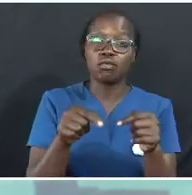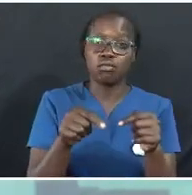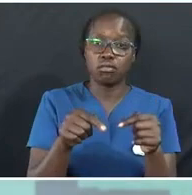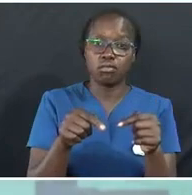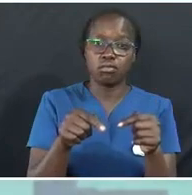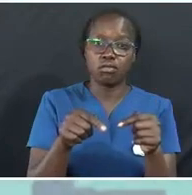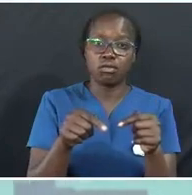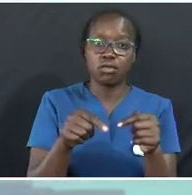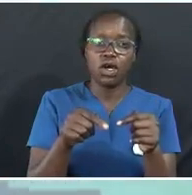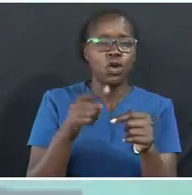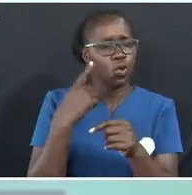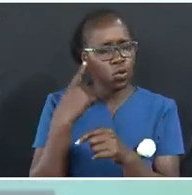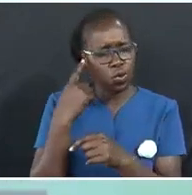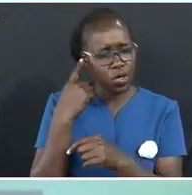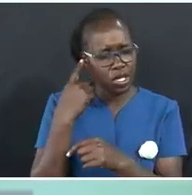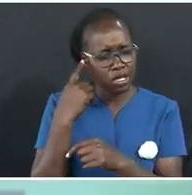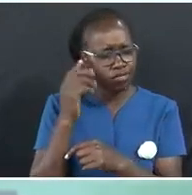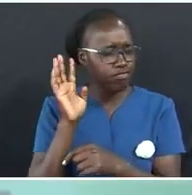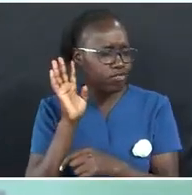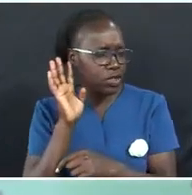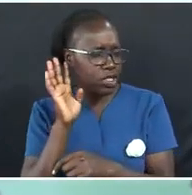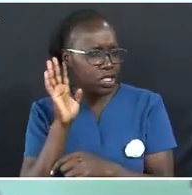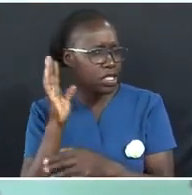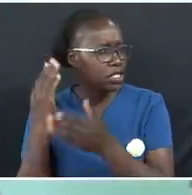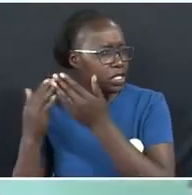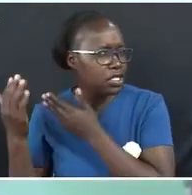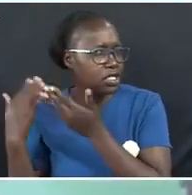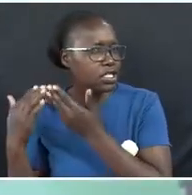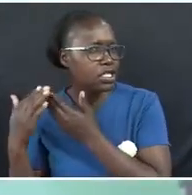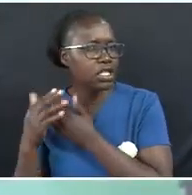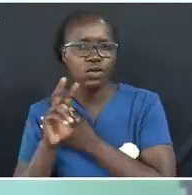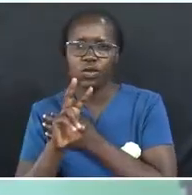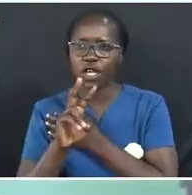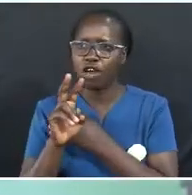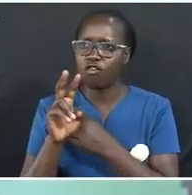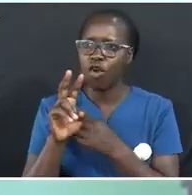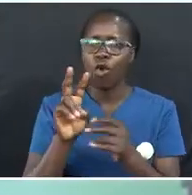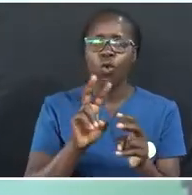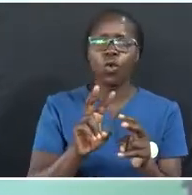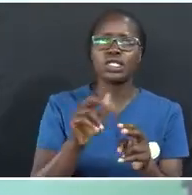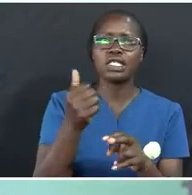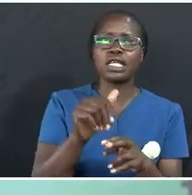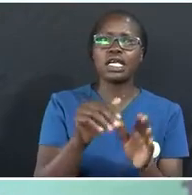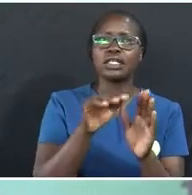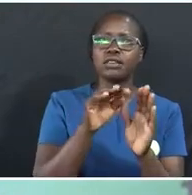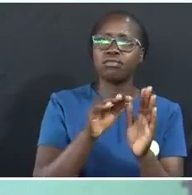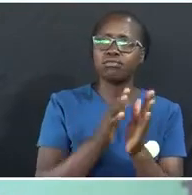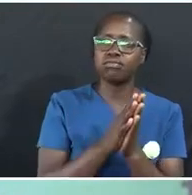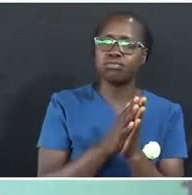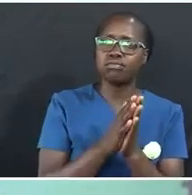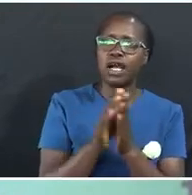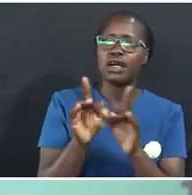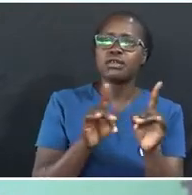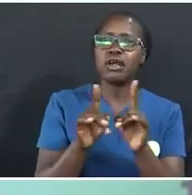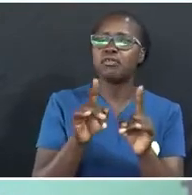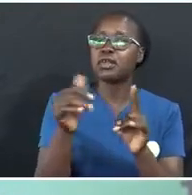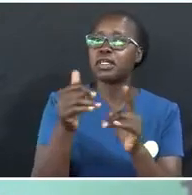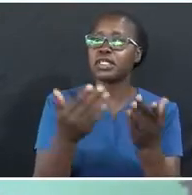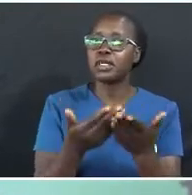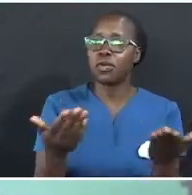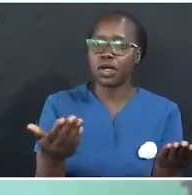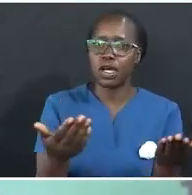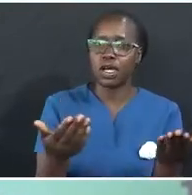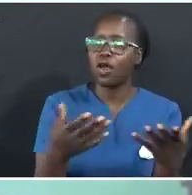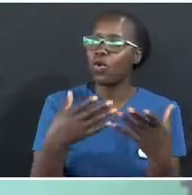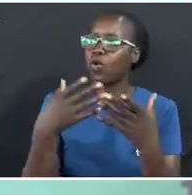we listen peacefully, and without causing any problem with anybody, any challenge, any trouble anywhere, we walk